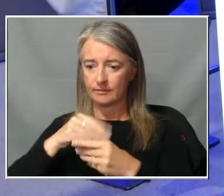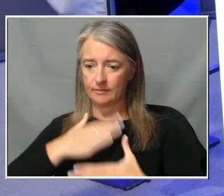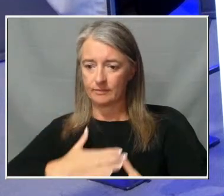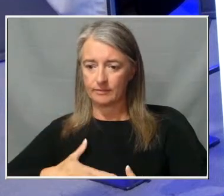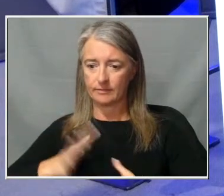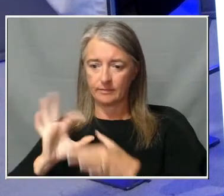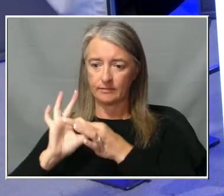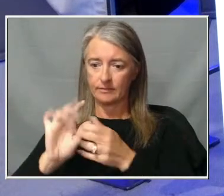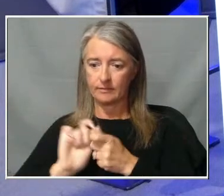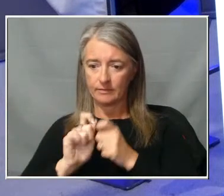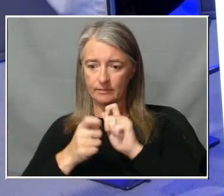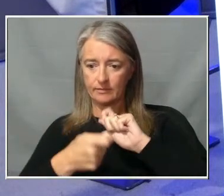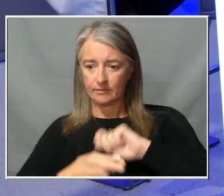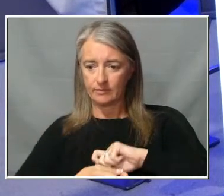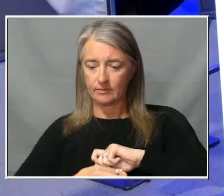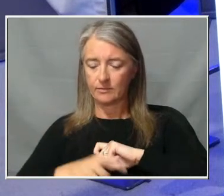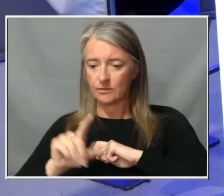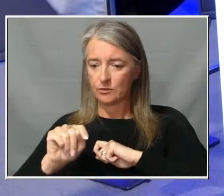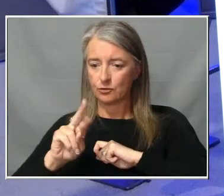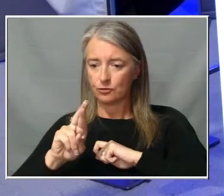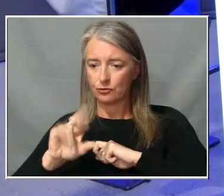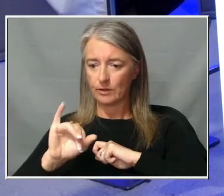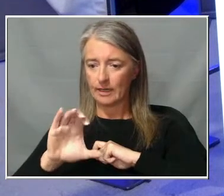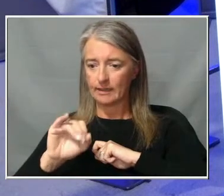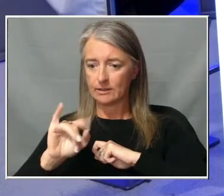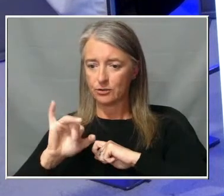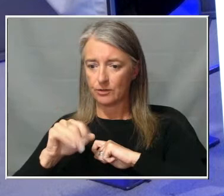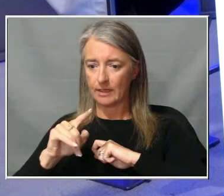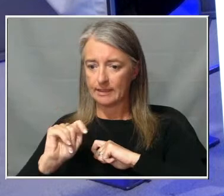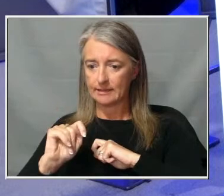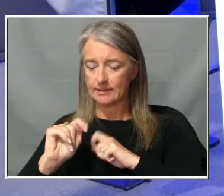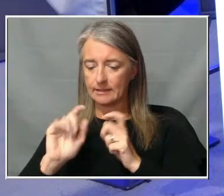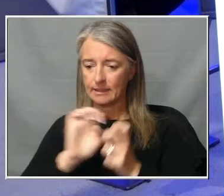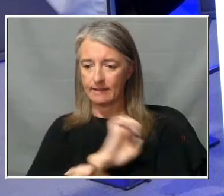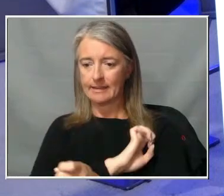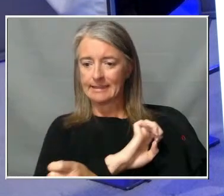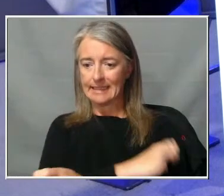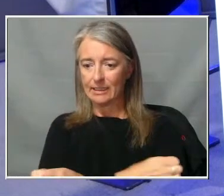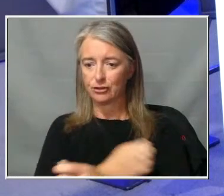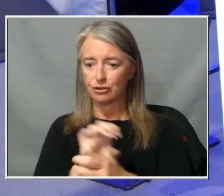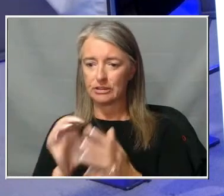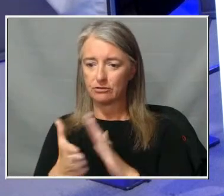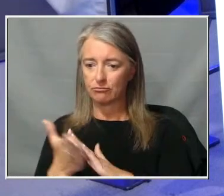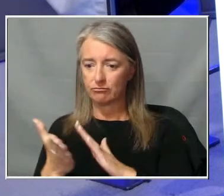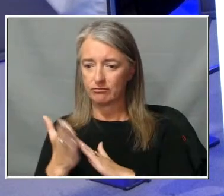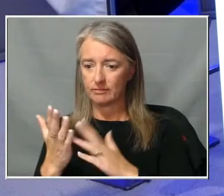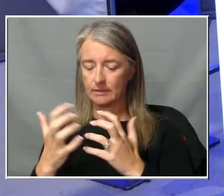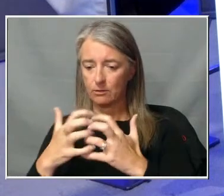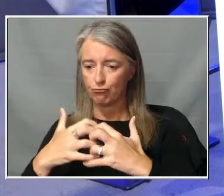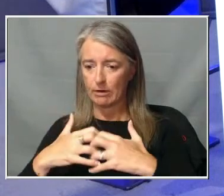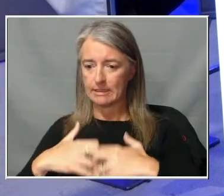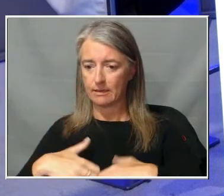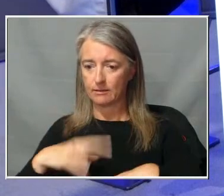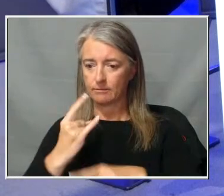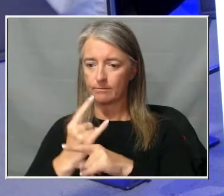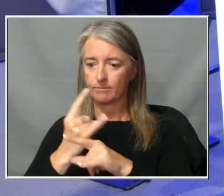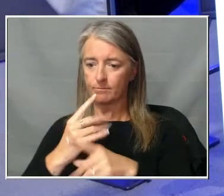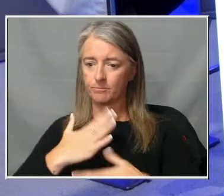into triglycerides stored in the body. Second, the energy generated during the breakdown of alcohol in the body, such